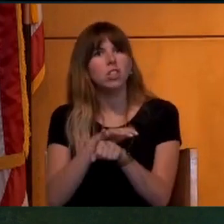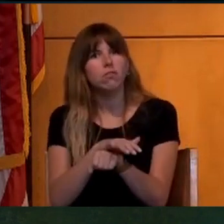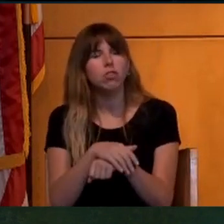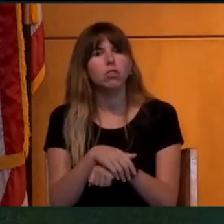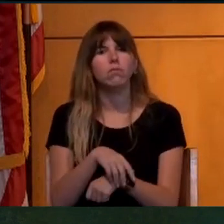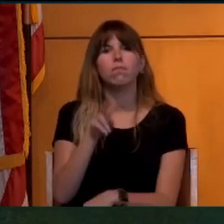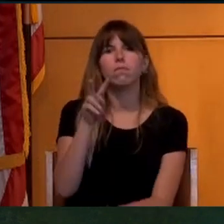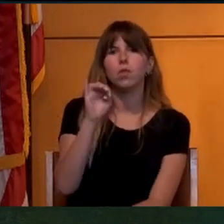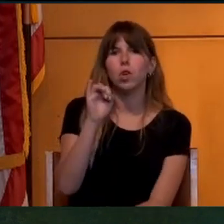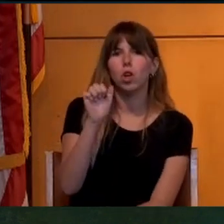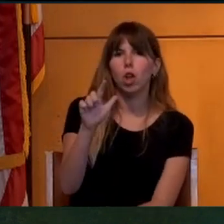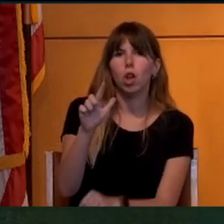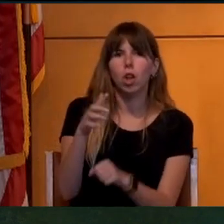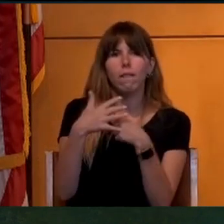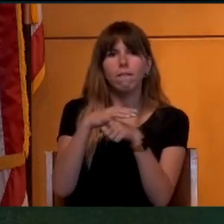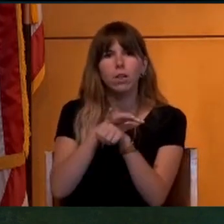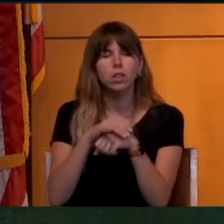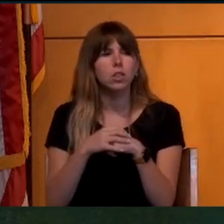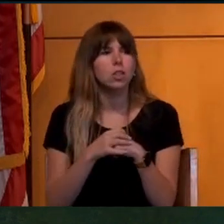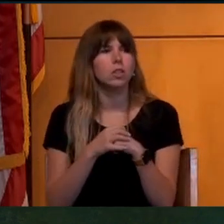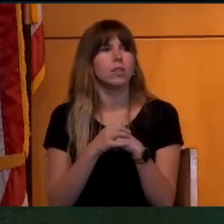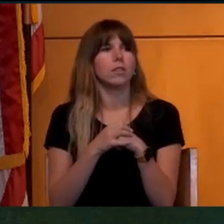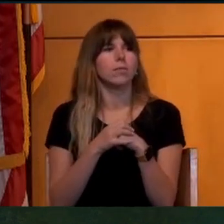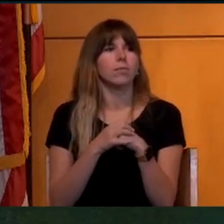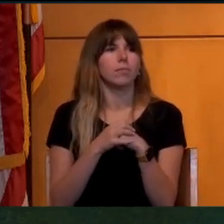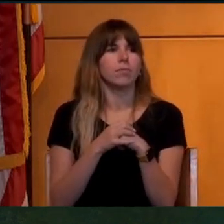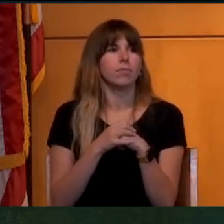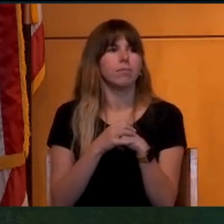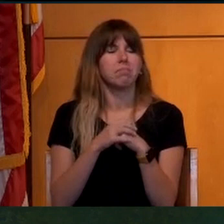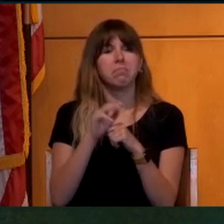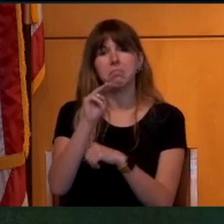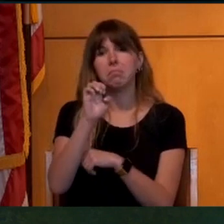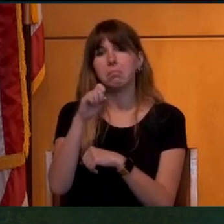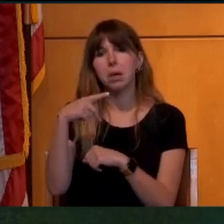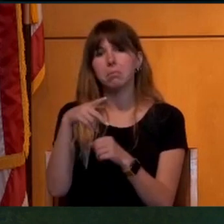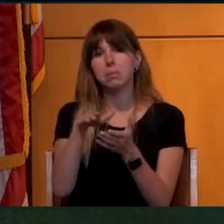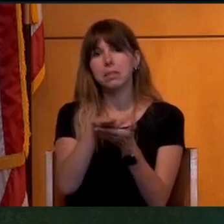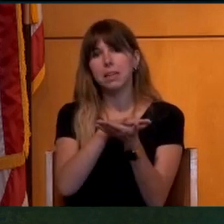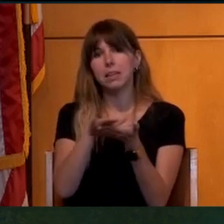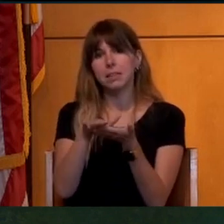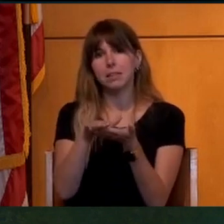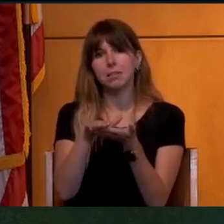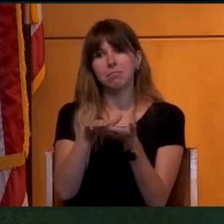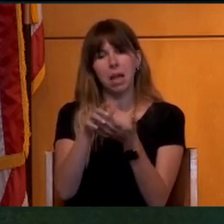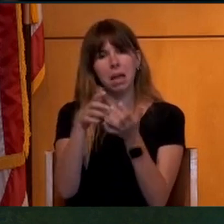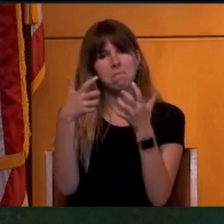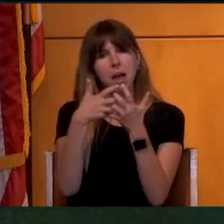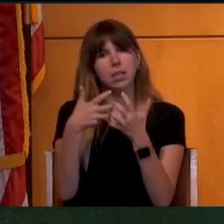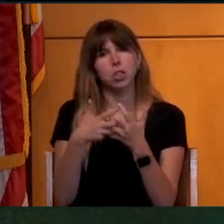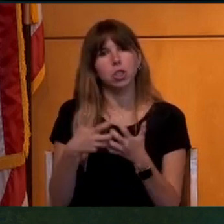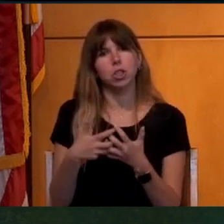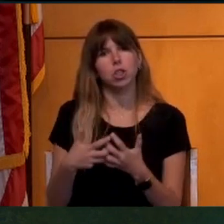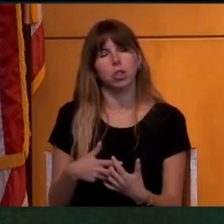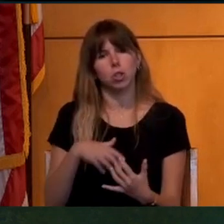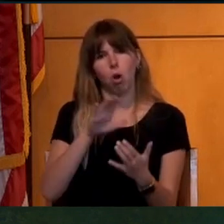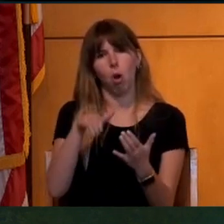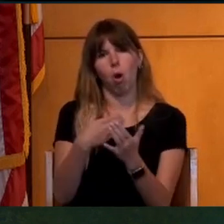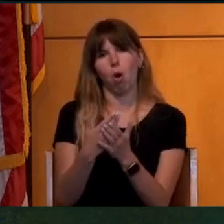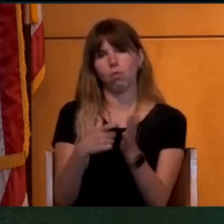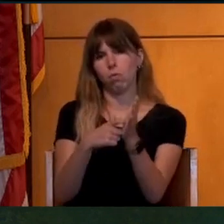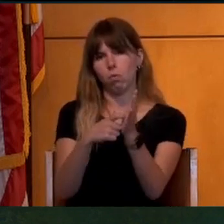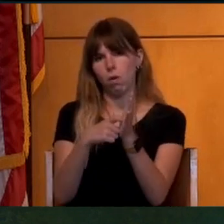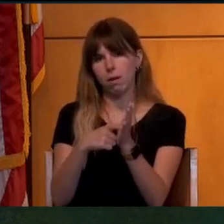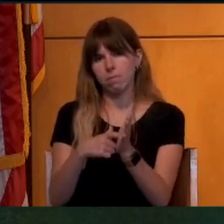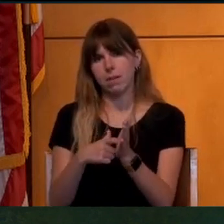length scales, et cetera. And they're mapped nicely to all of our requirements here. So we are really looking at low water